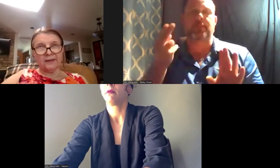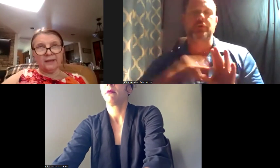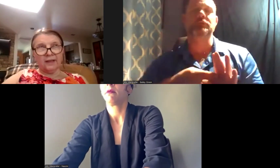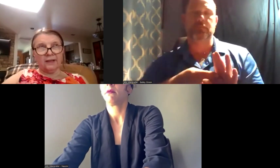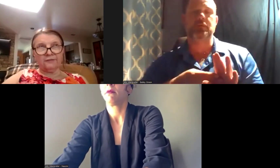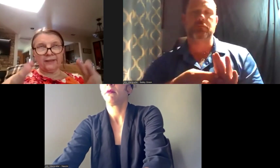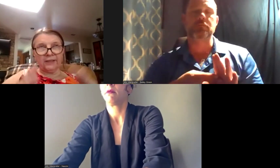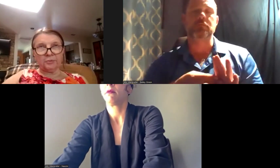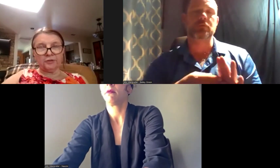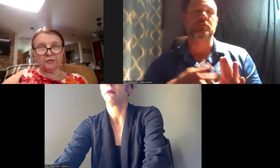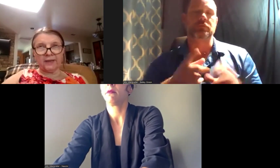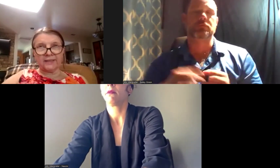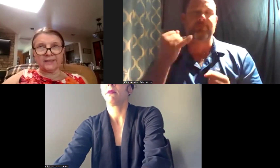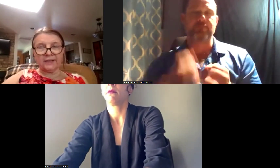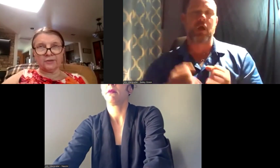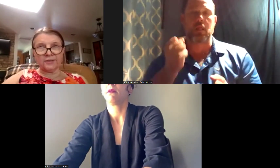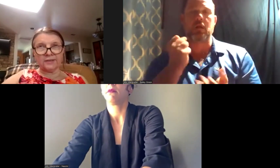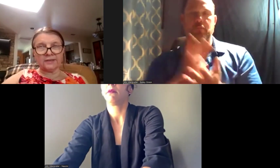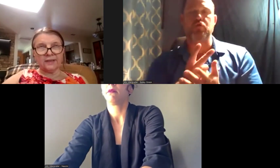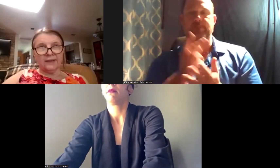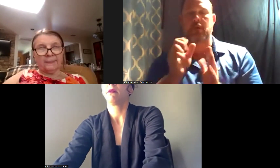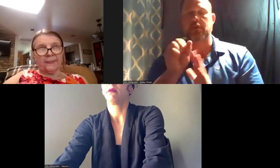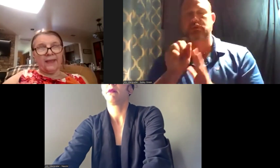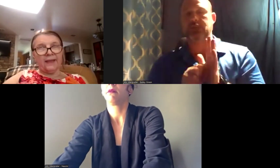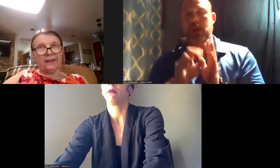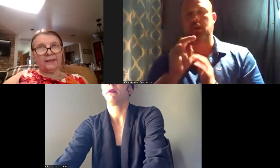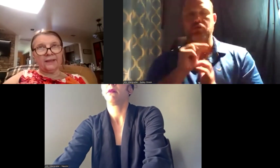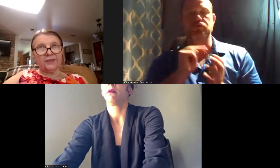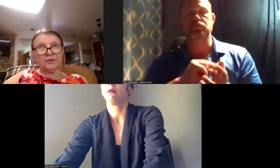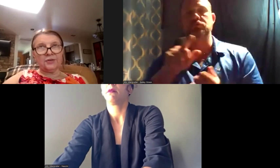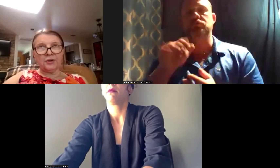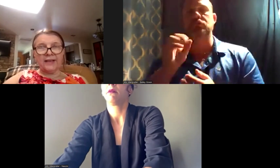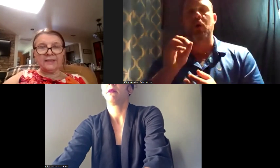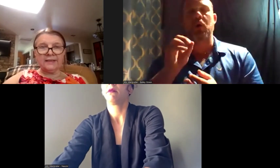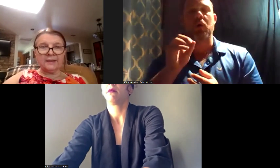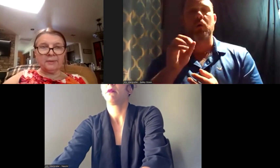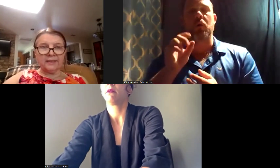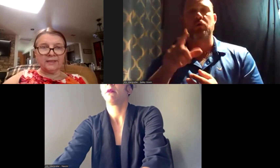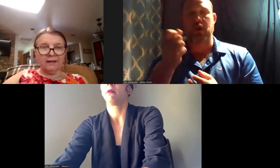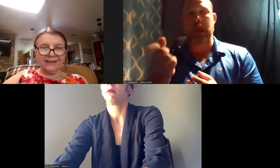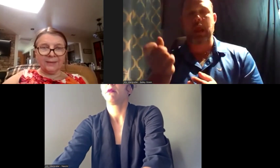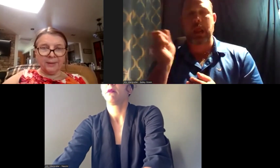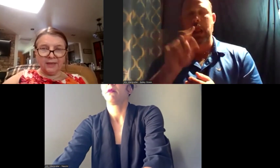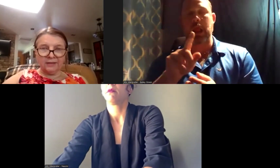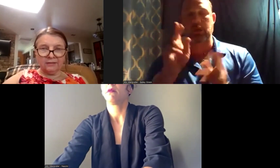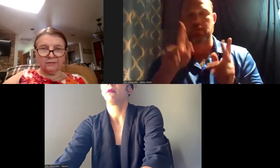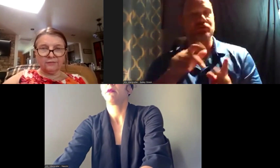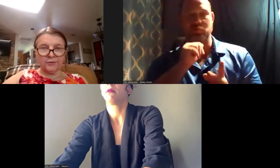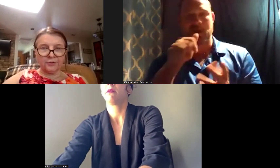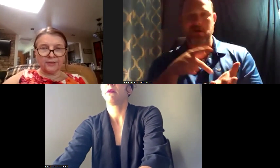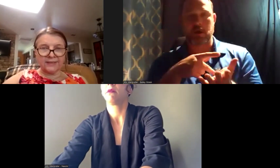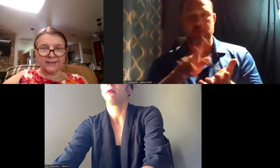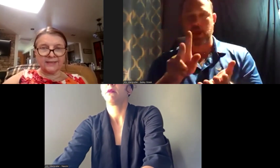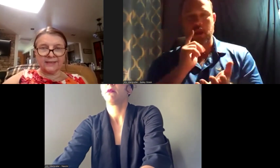is finally approved by the state nurses. And so you're asking somebody to not get paid